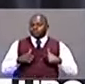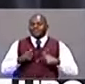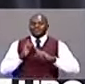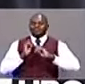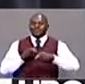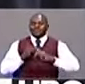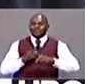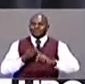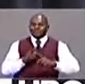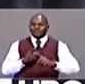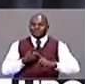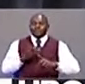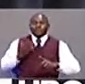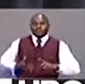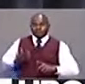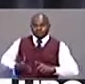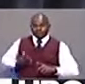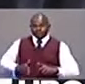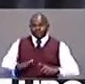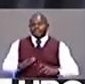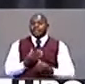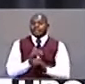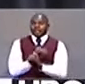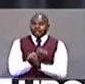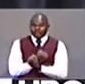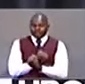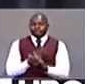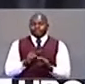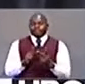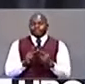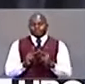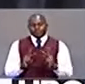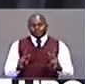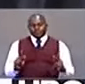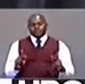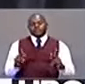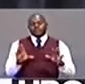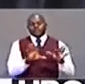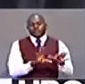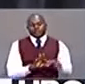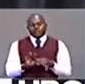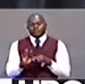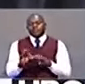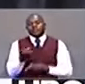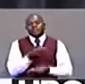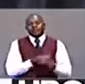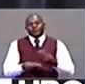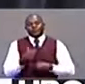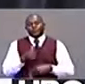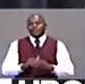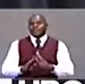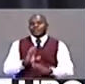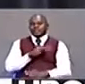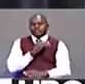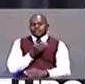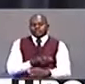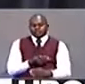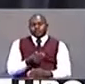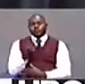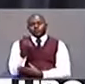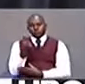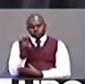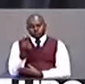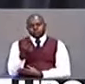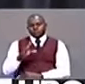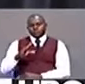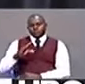criticized, characterized by love, peace, unity, and economic empowerment, to most especially